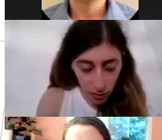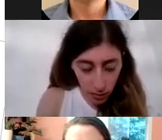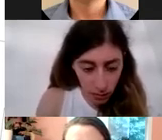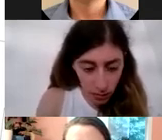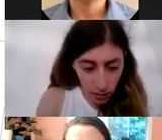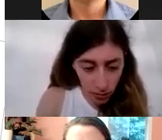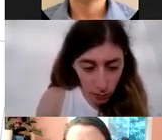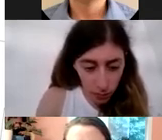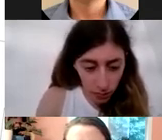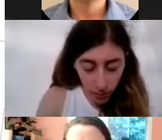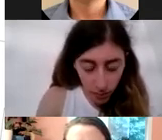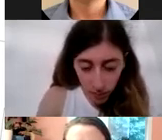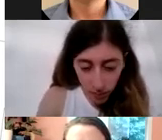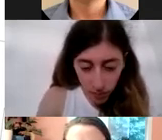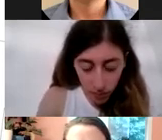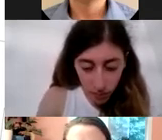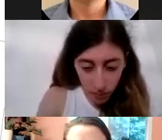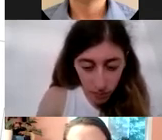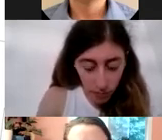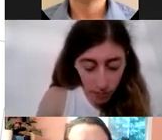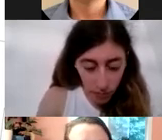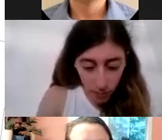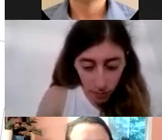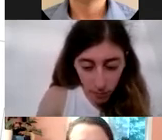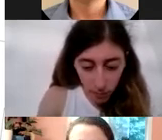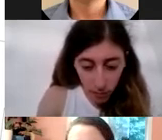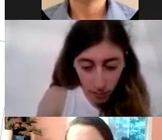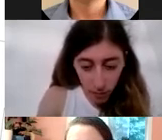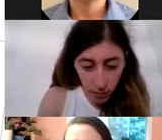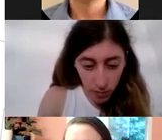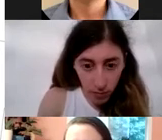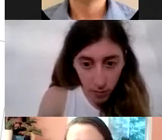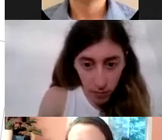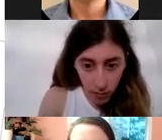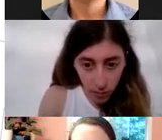letter, which isn't required. There's a lot of